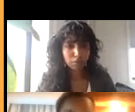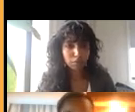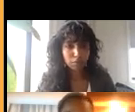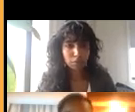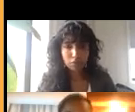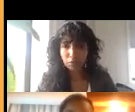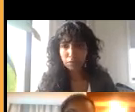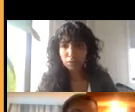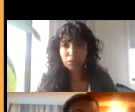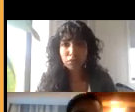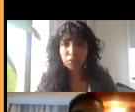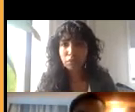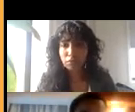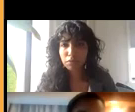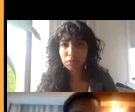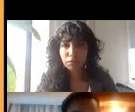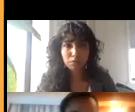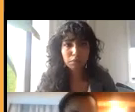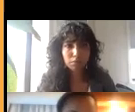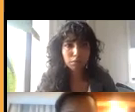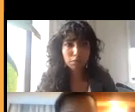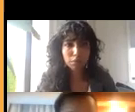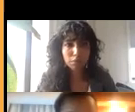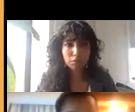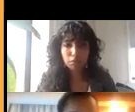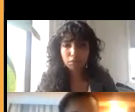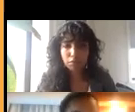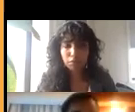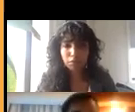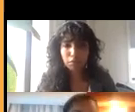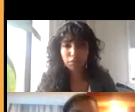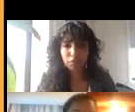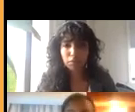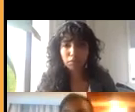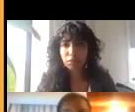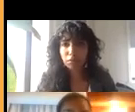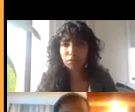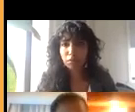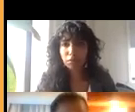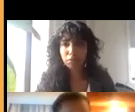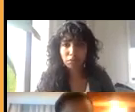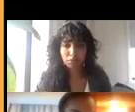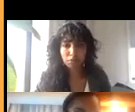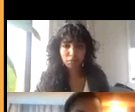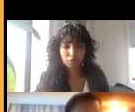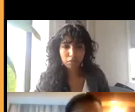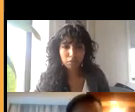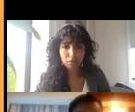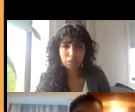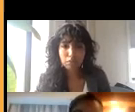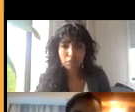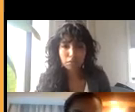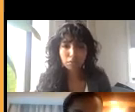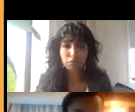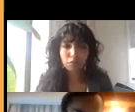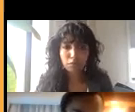we know that neither babies and newborns cannot be addicted, we say infant with neonatal exposure of whatever the substance is,